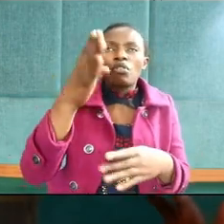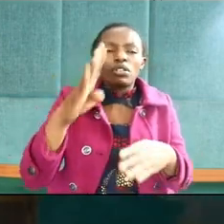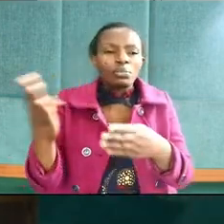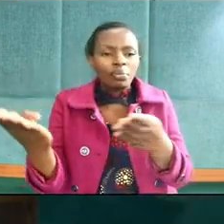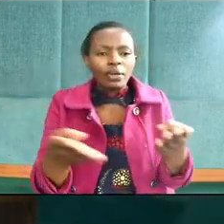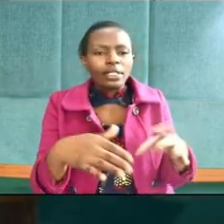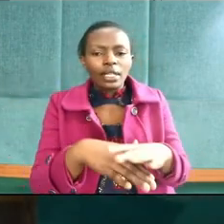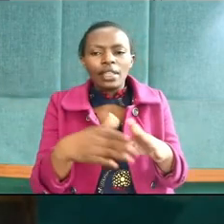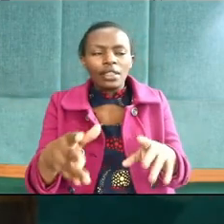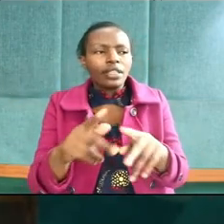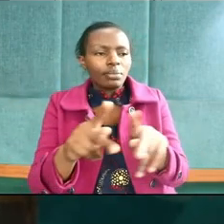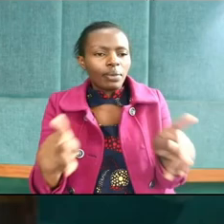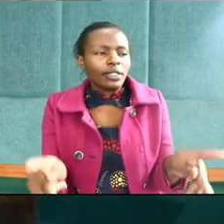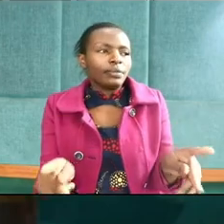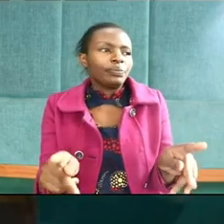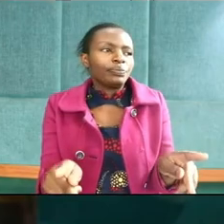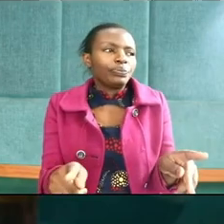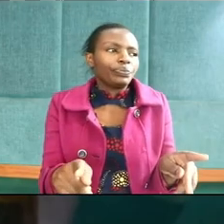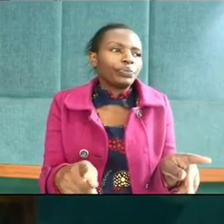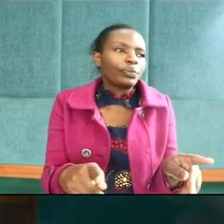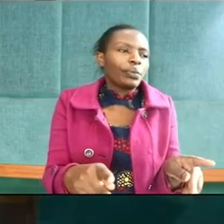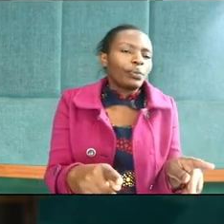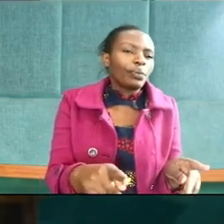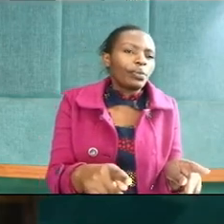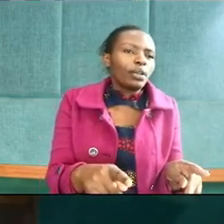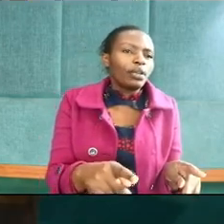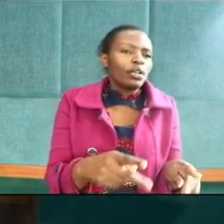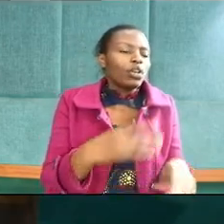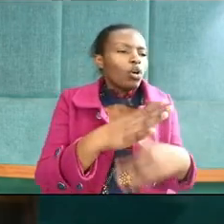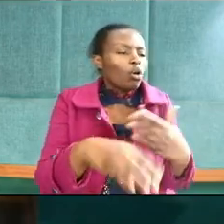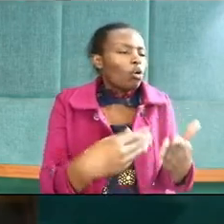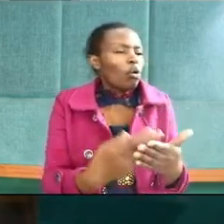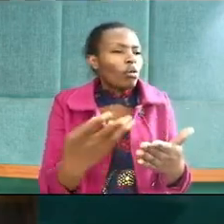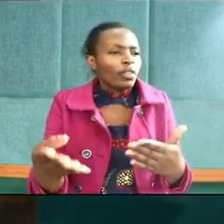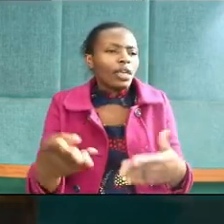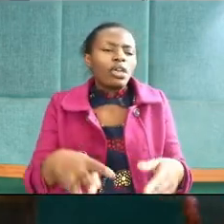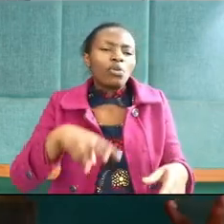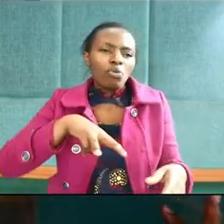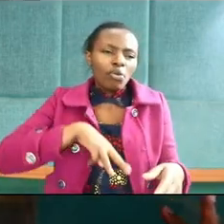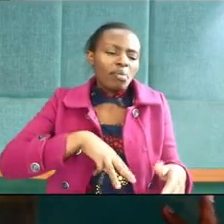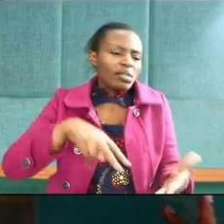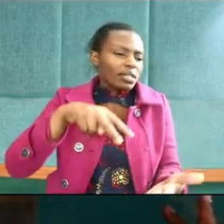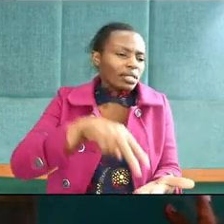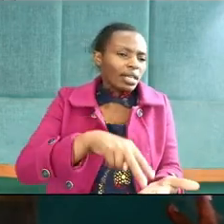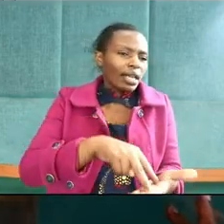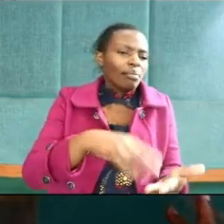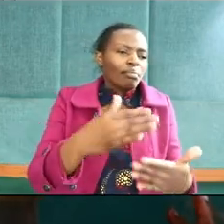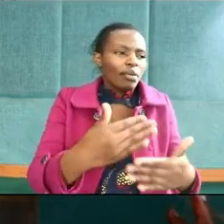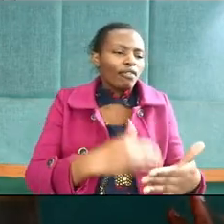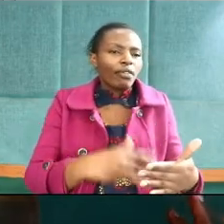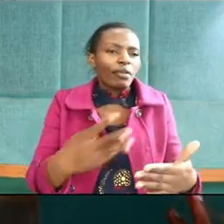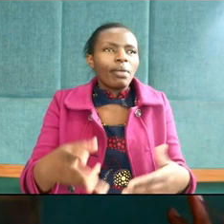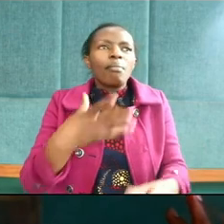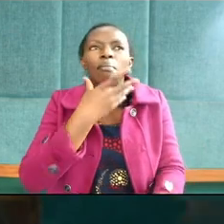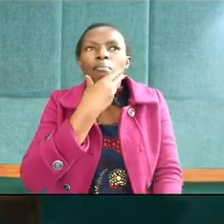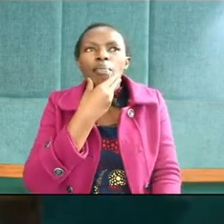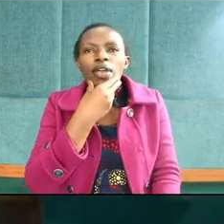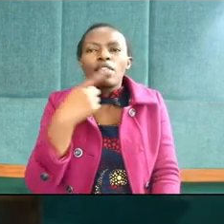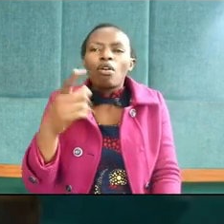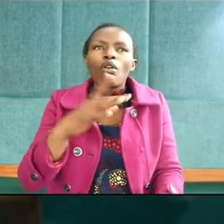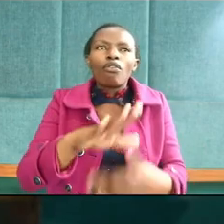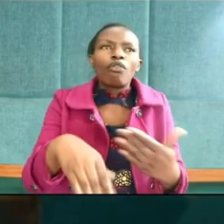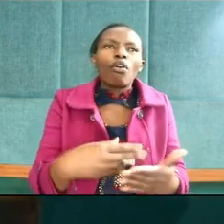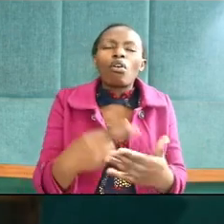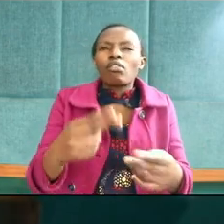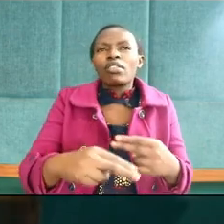that women of nobility stand behind men who choose the higher and holy interests of truth and